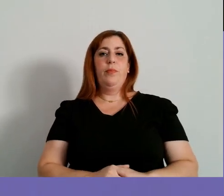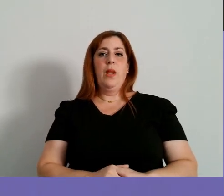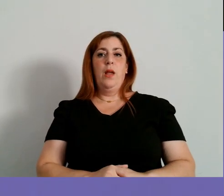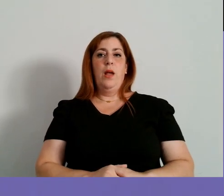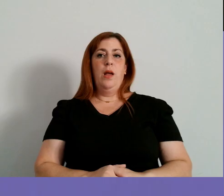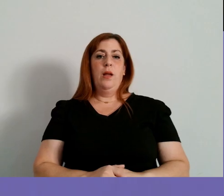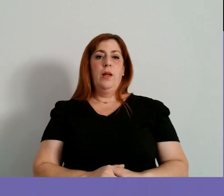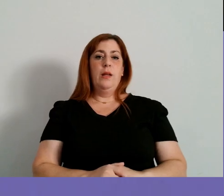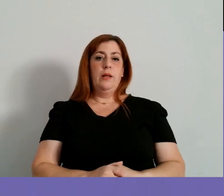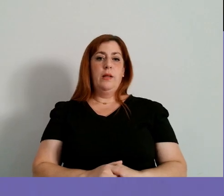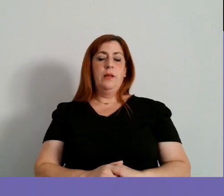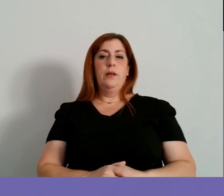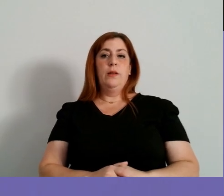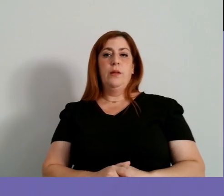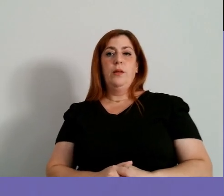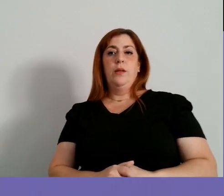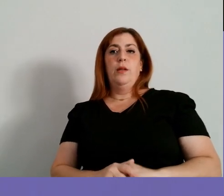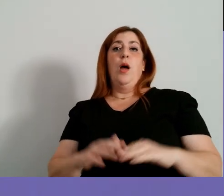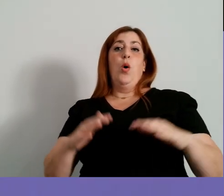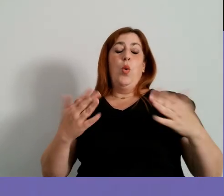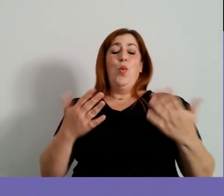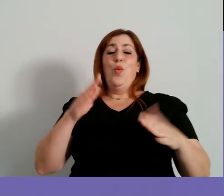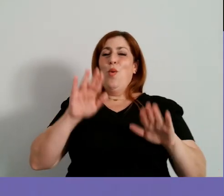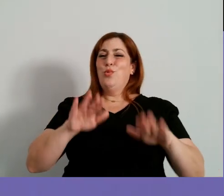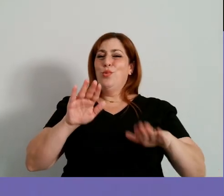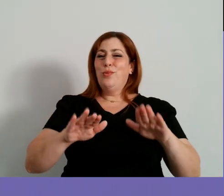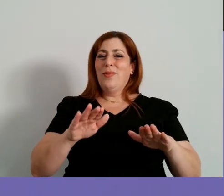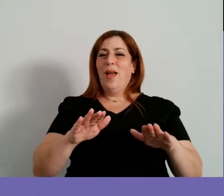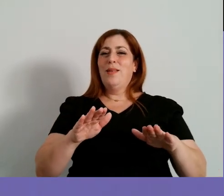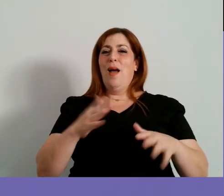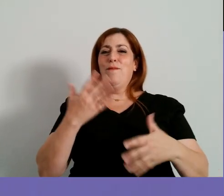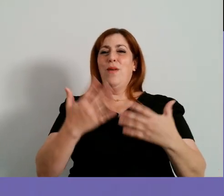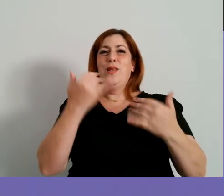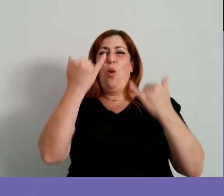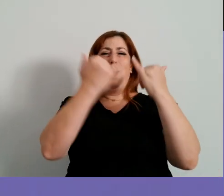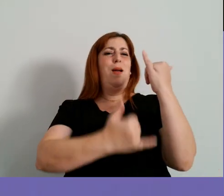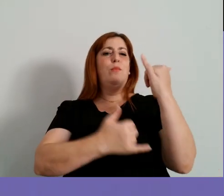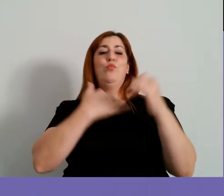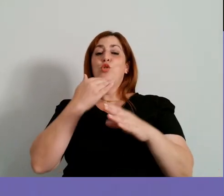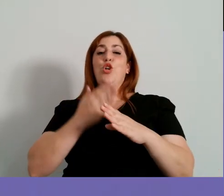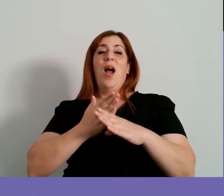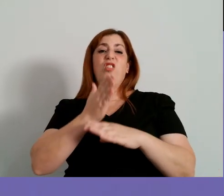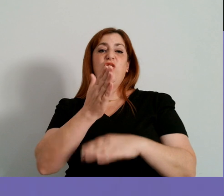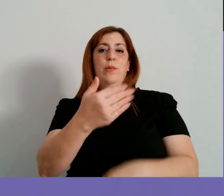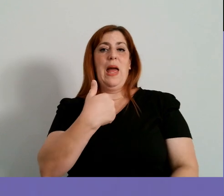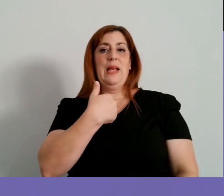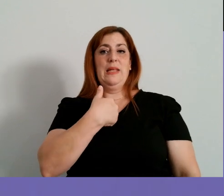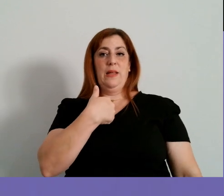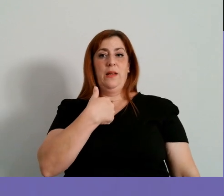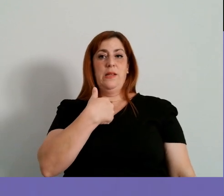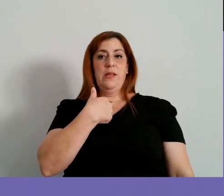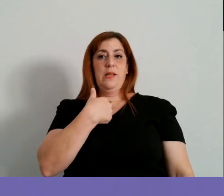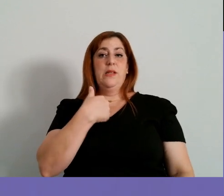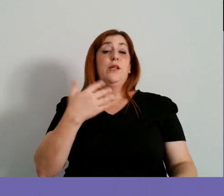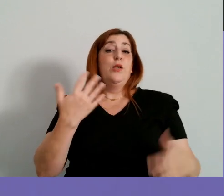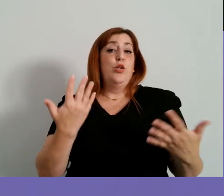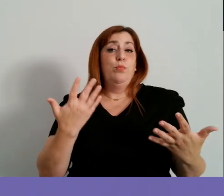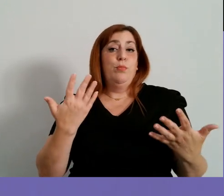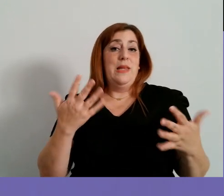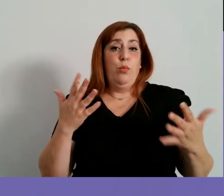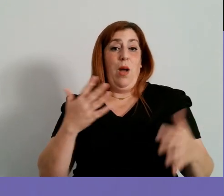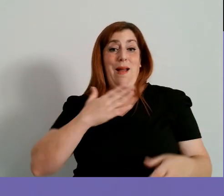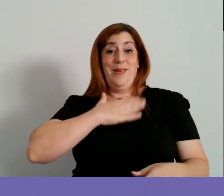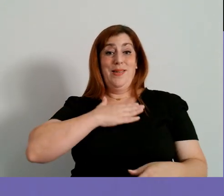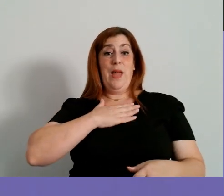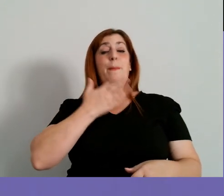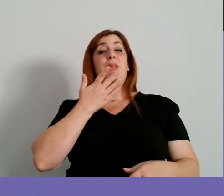person online on the internet, is this accessible to you? For example, even something as simple as captions can be incredibly